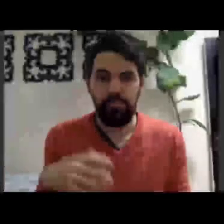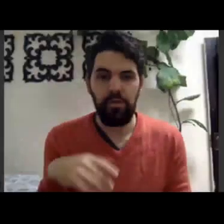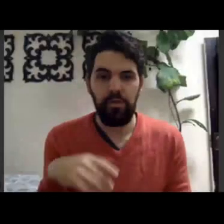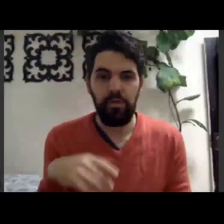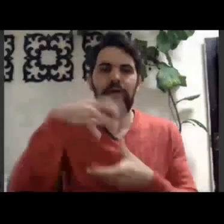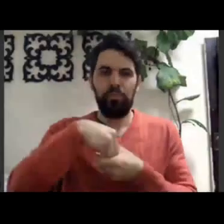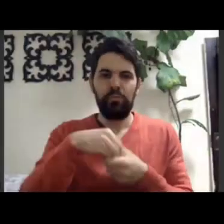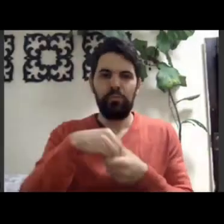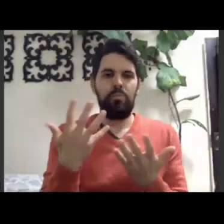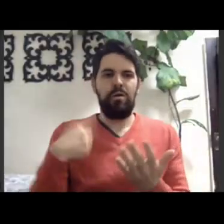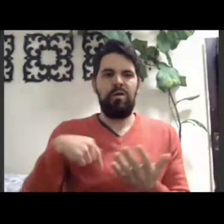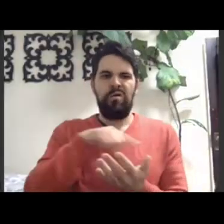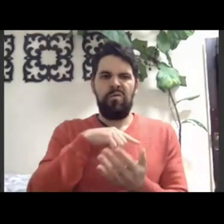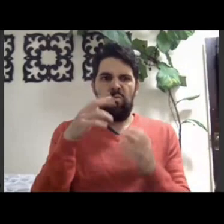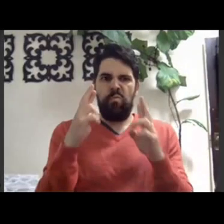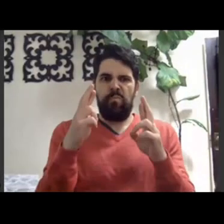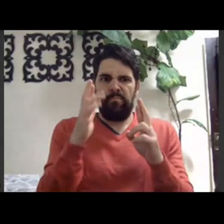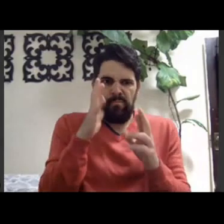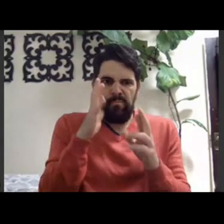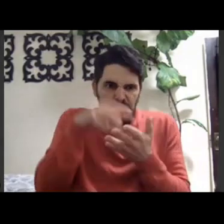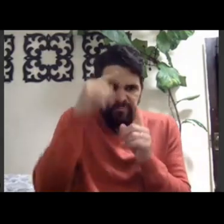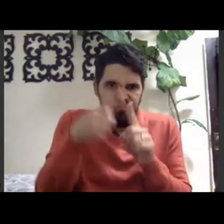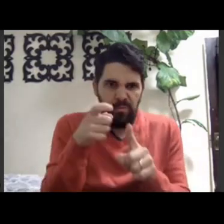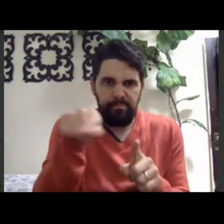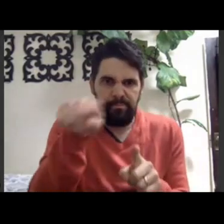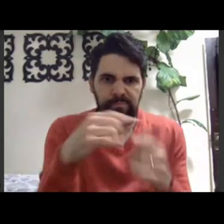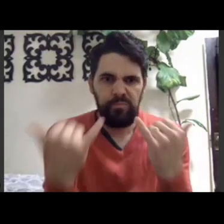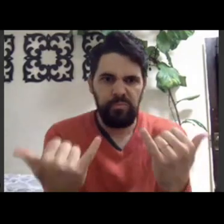And all of the information that we have collected from our partners